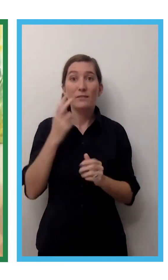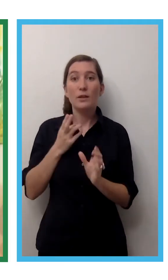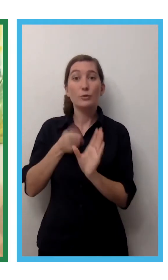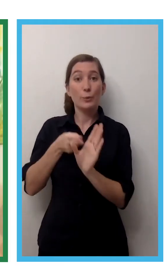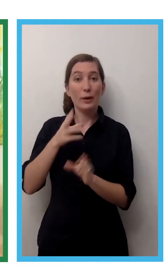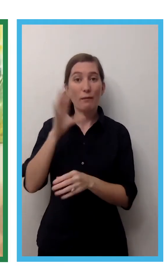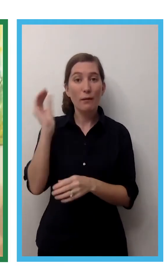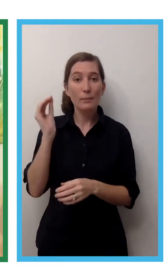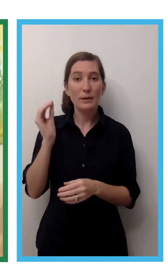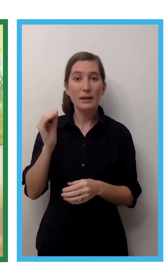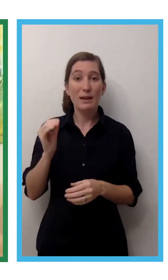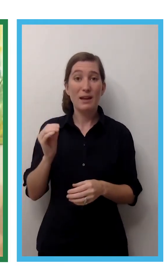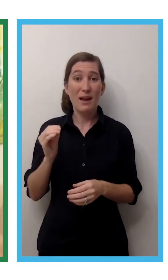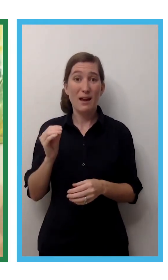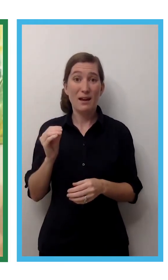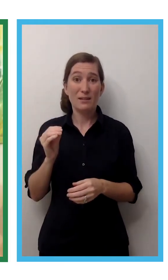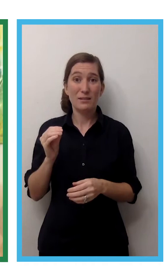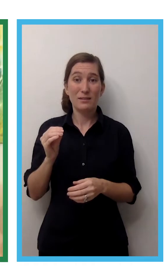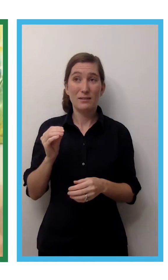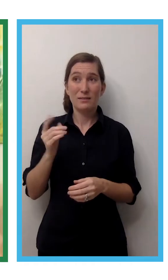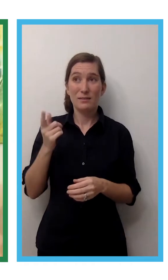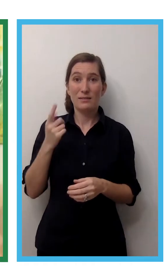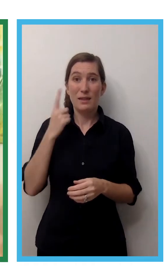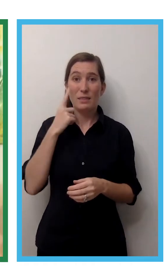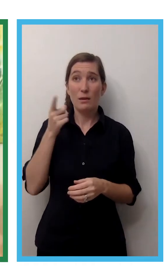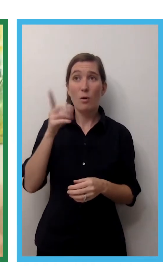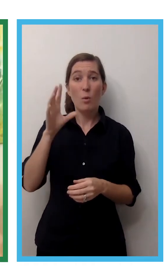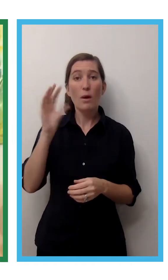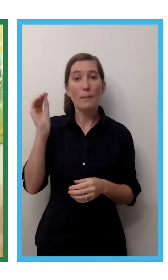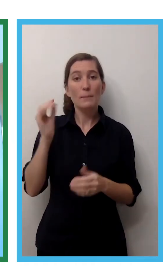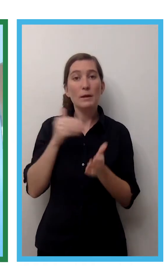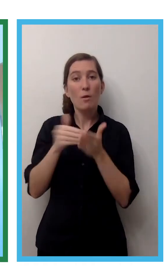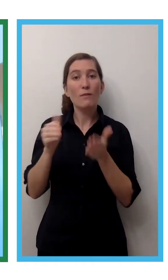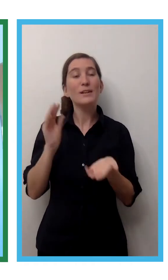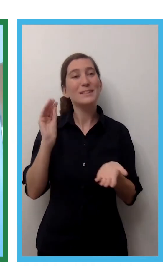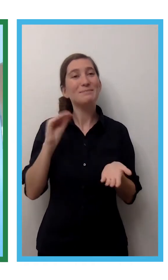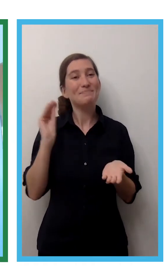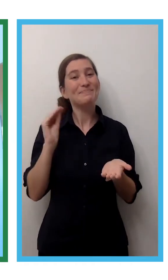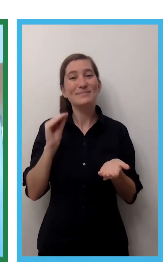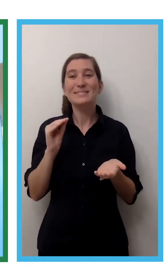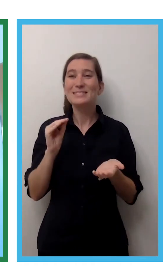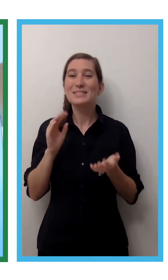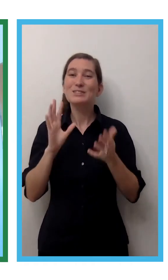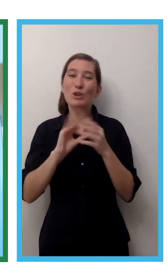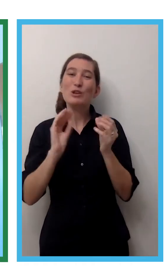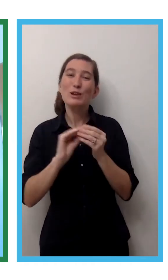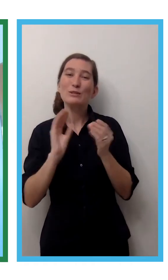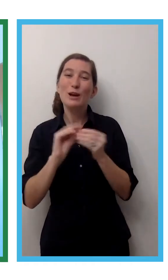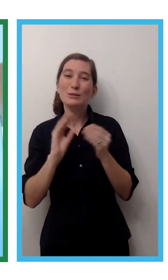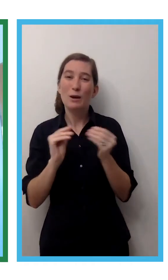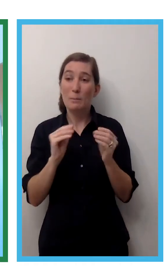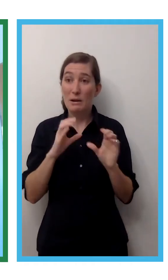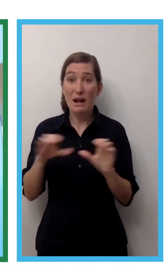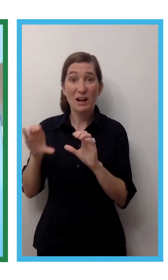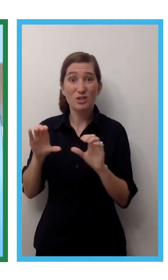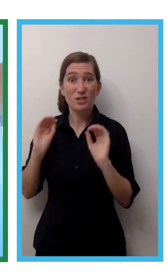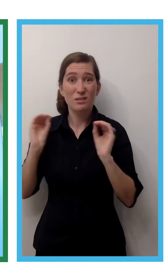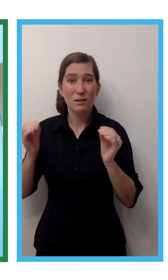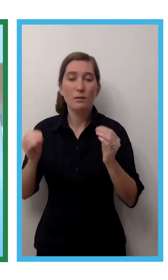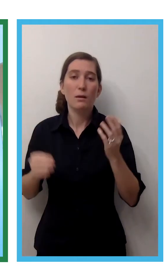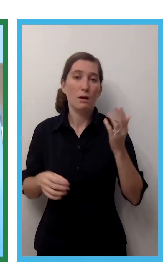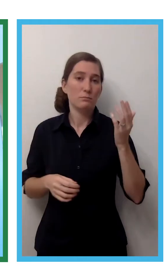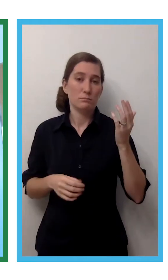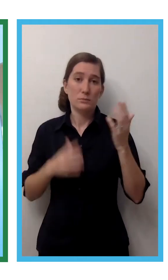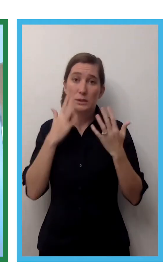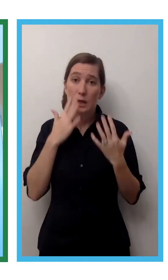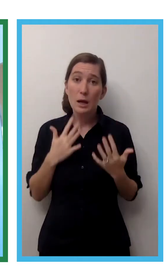on. They move on a lot quicker than, you know, my generation did. It makes me really proud, actually, to think about that, to